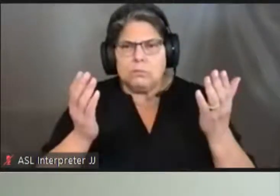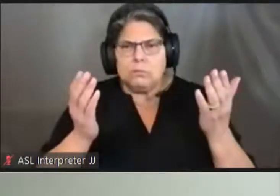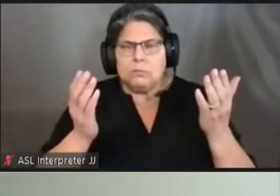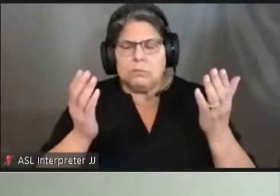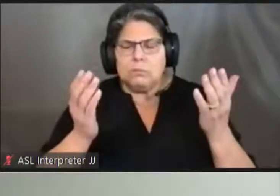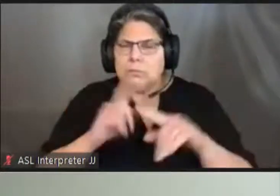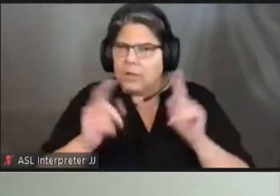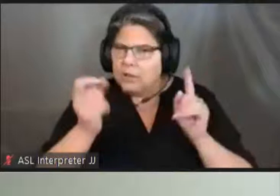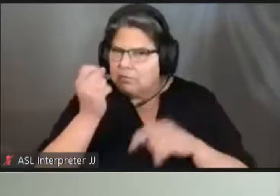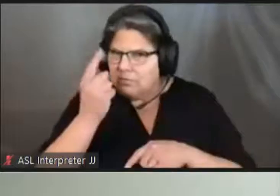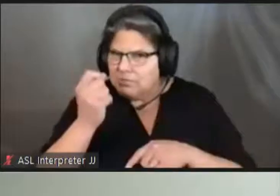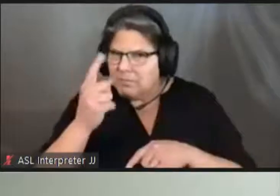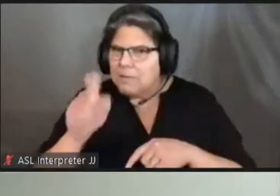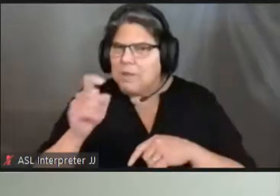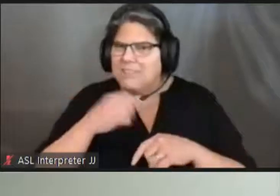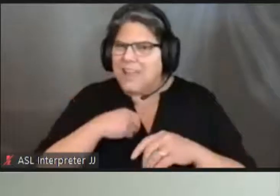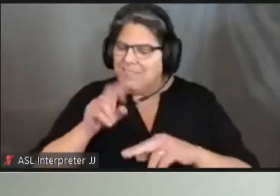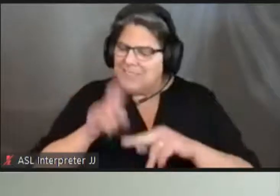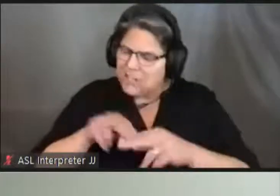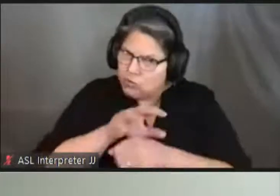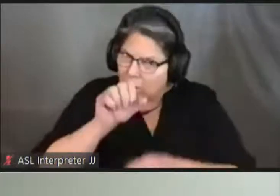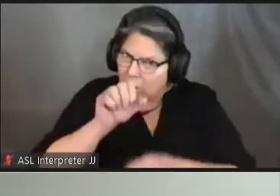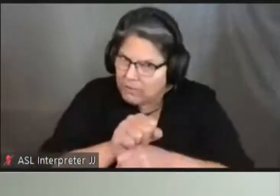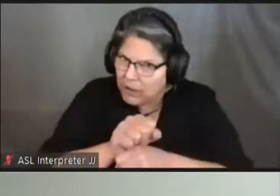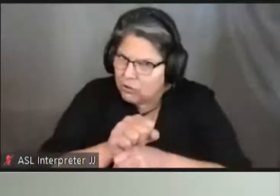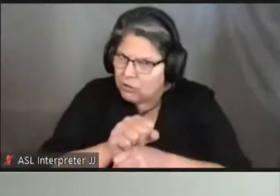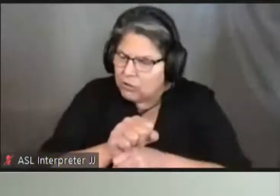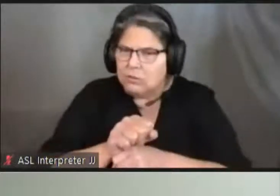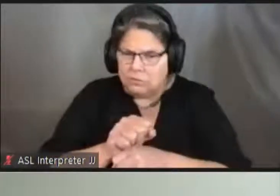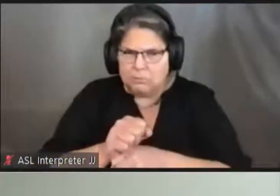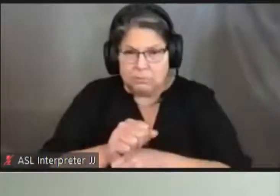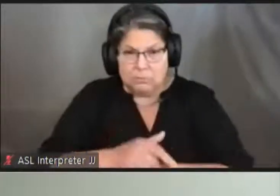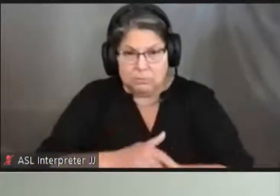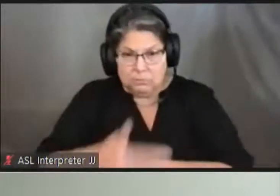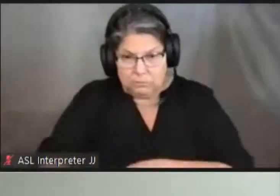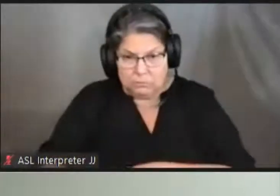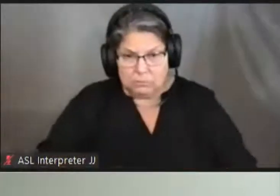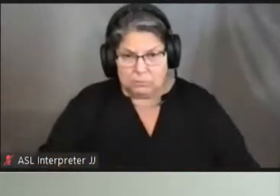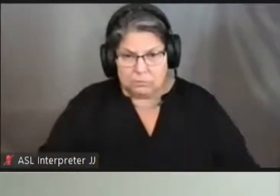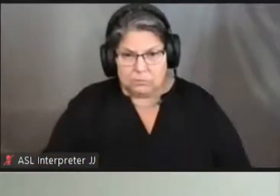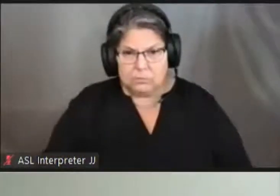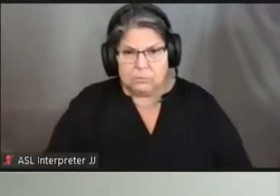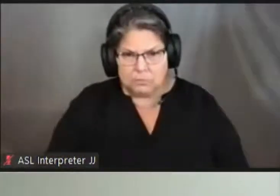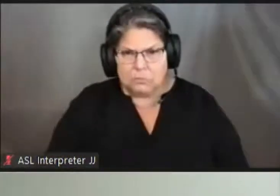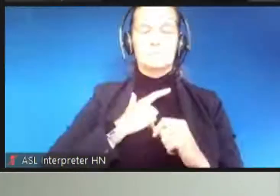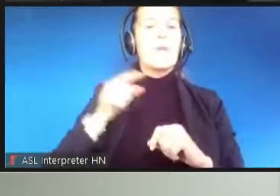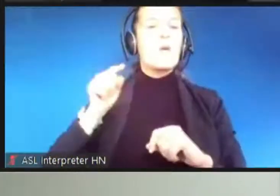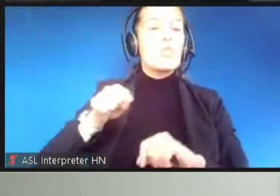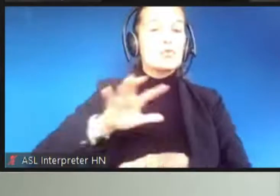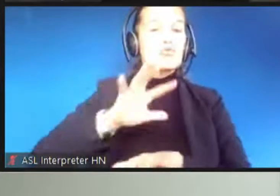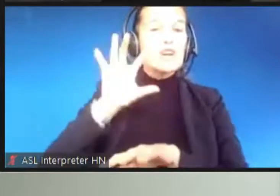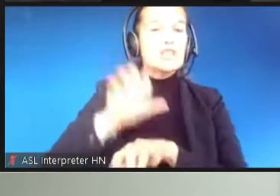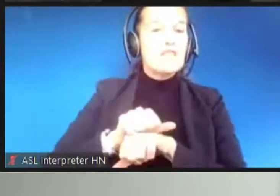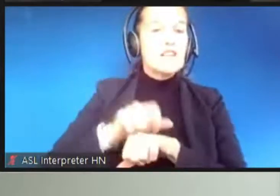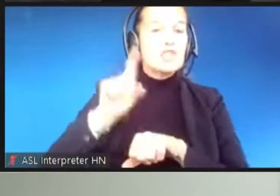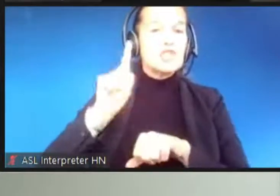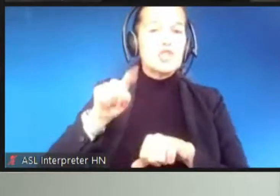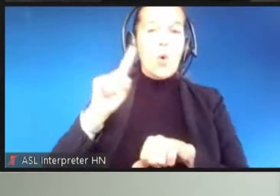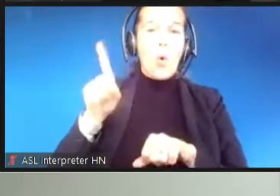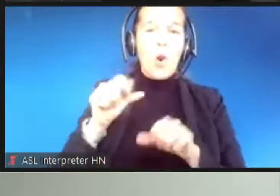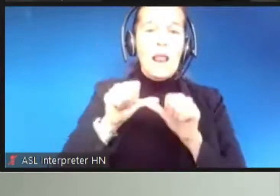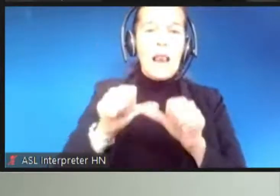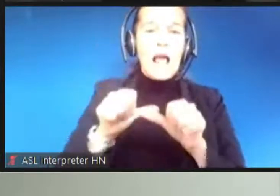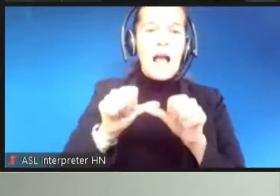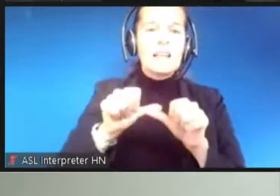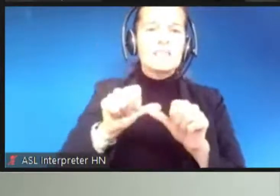They must have seated reservations. Those reservations should only last, people should be seated for 90 minutes or